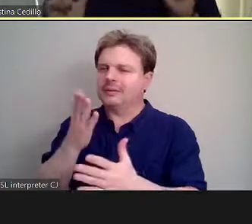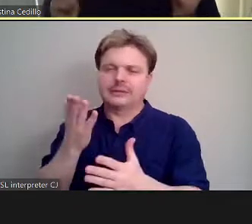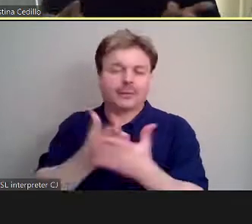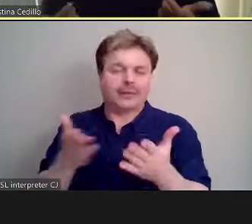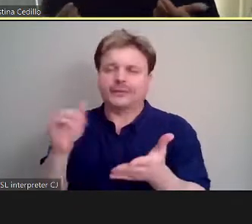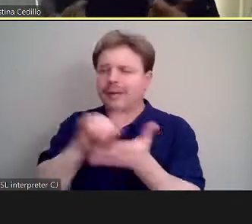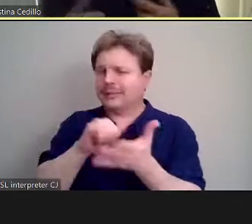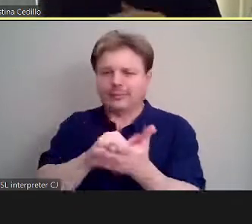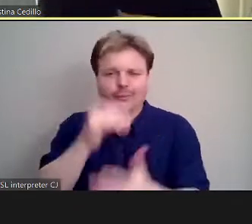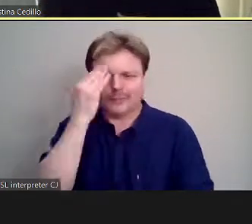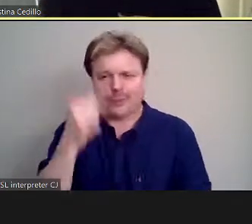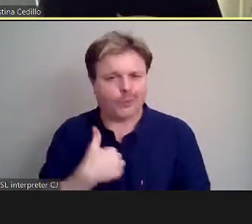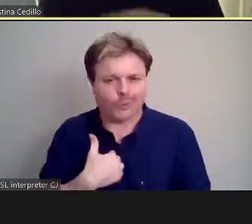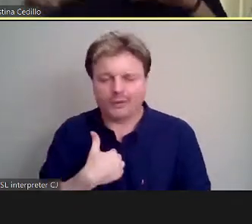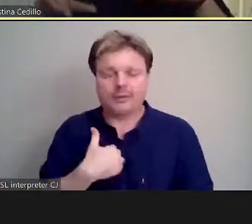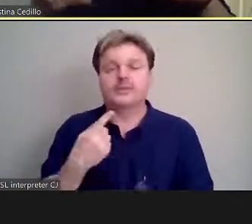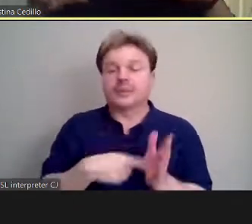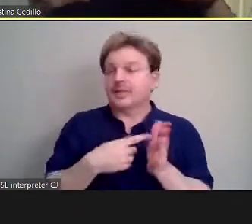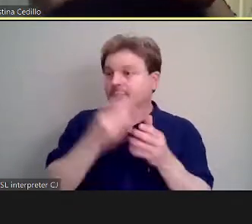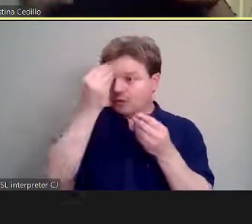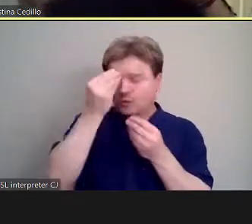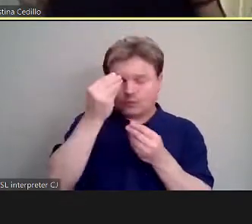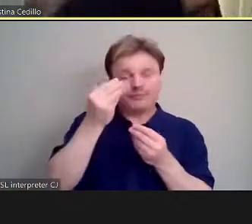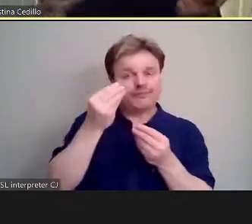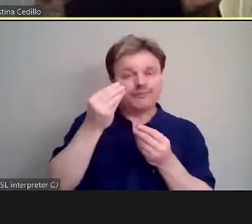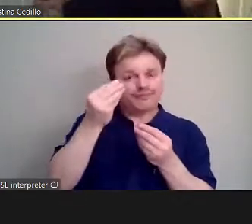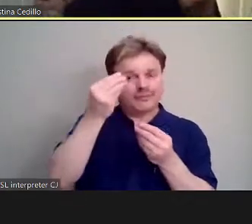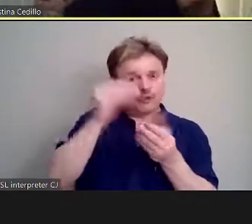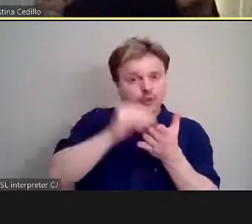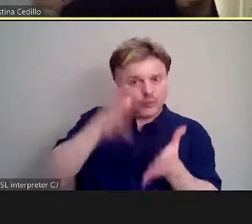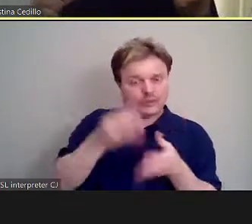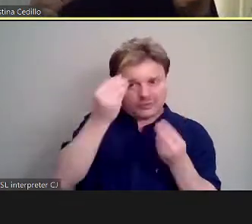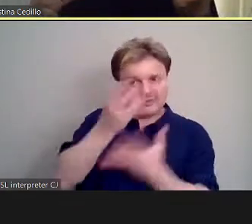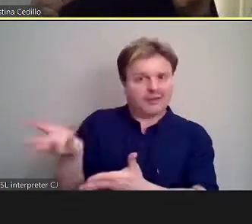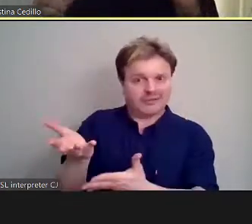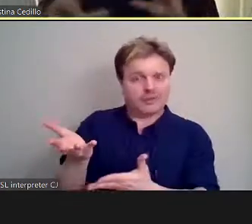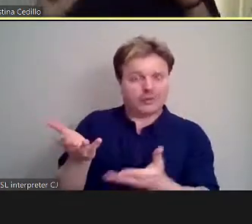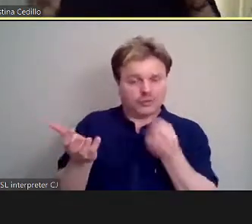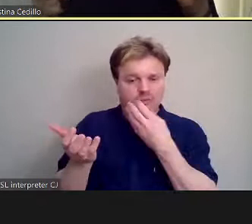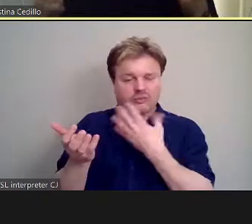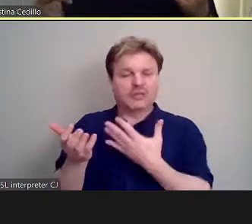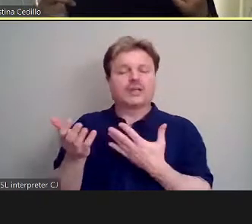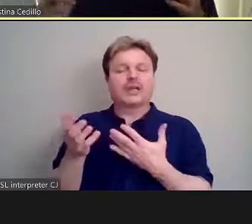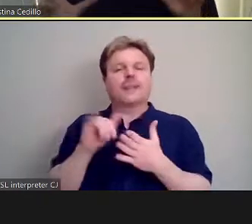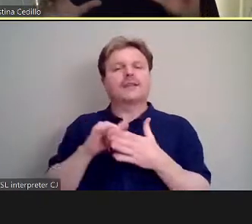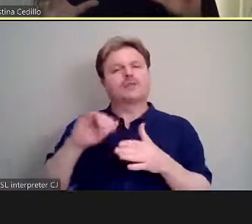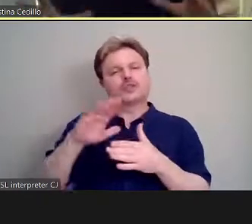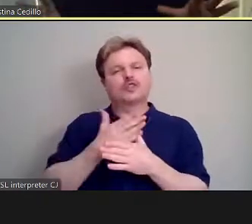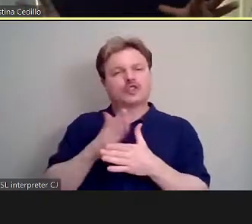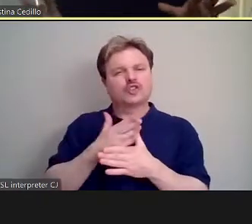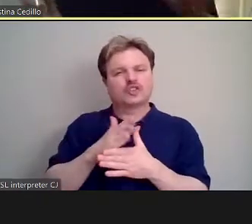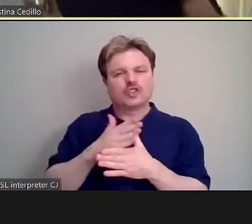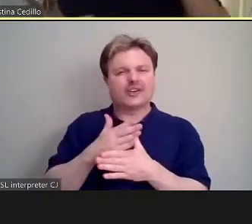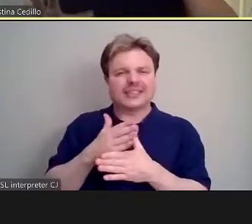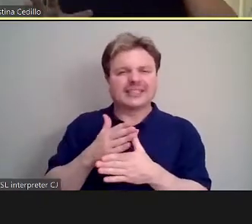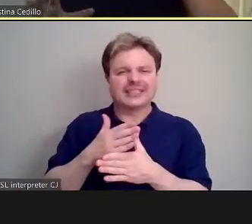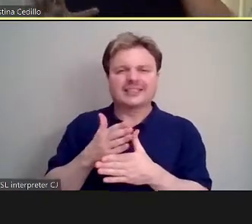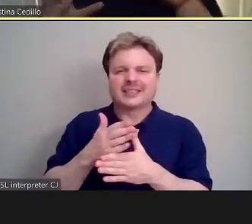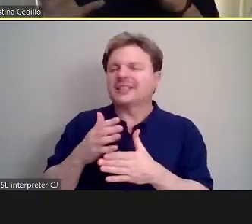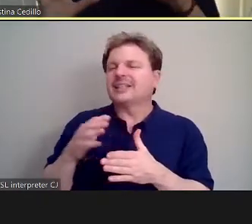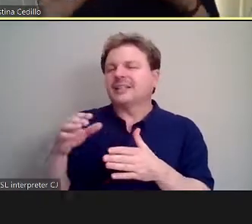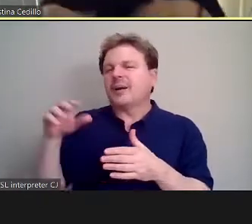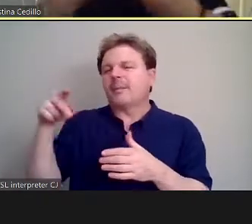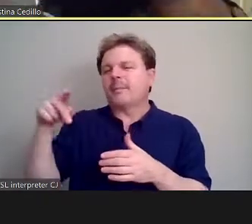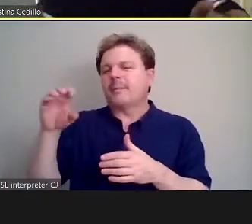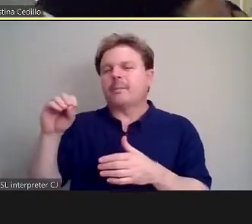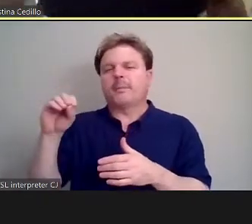students will tell you. And so that's kind of where that idea of sharing positionality stories comes from,